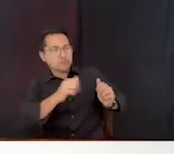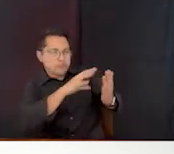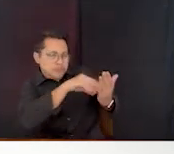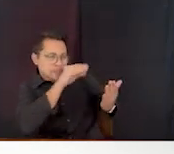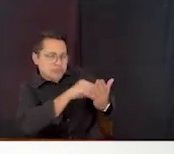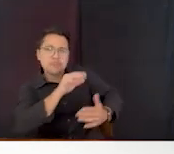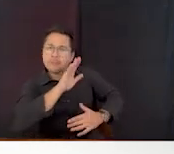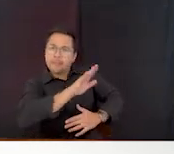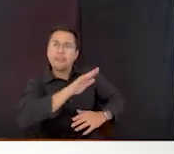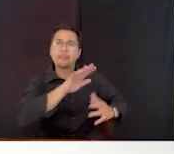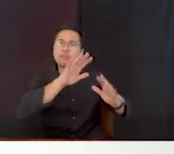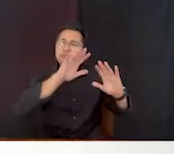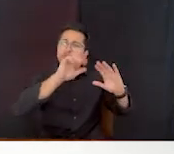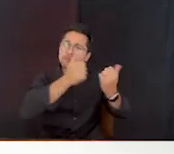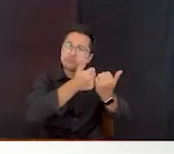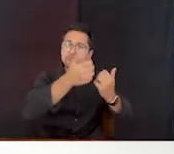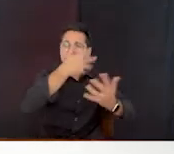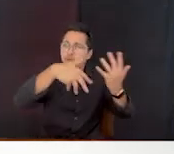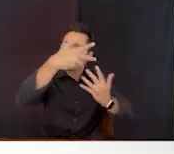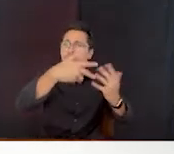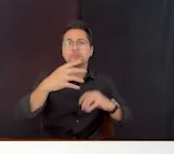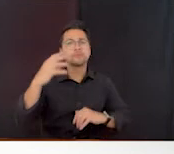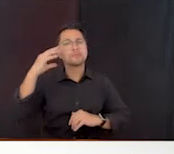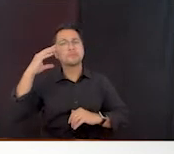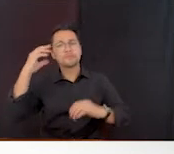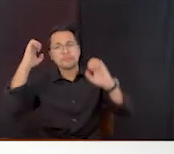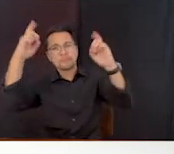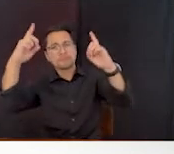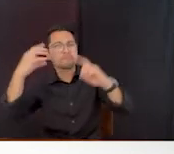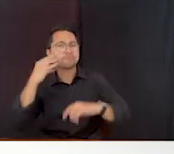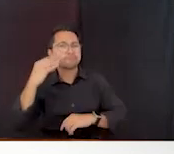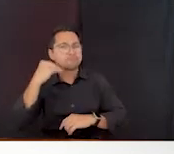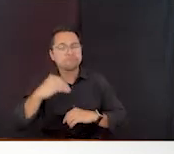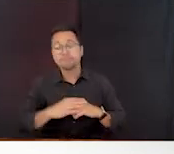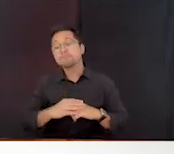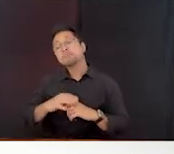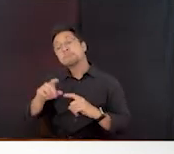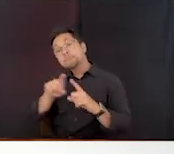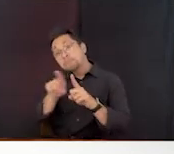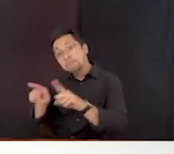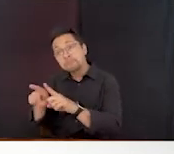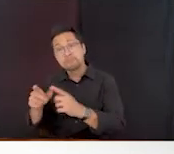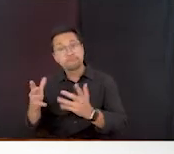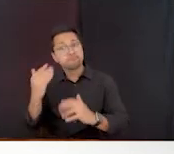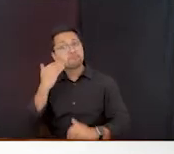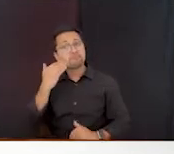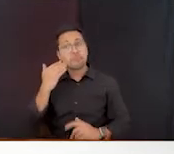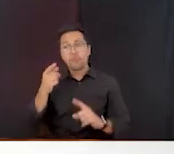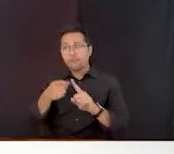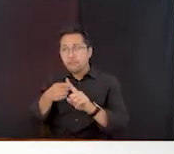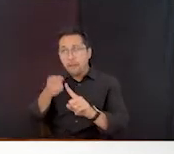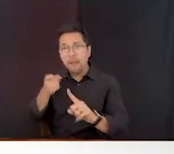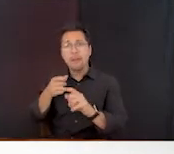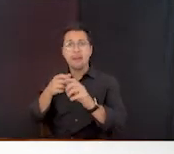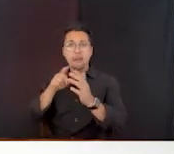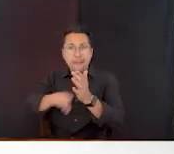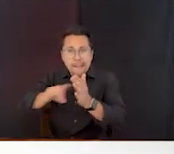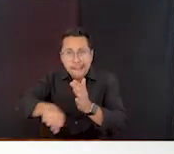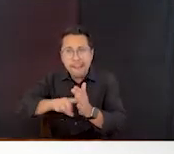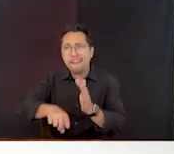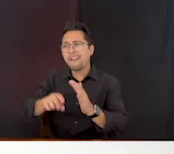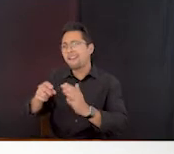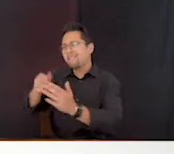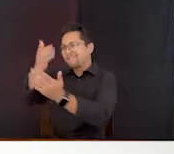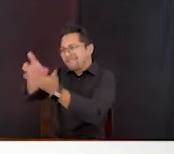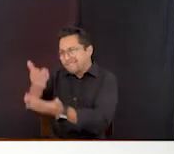know that such a substantial portion of our FSU community identifies as having a disability just makes it even more important to